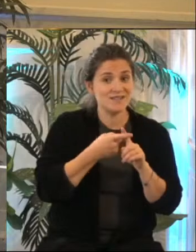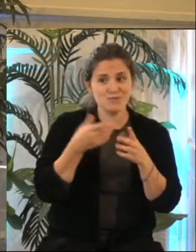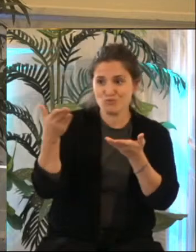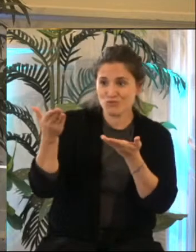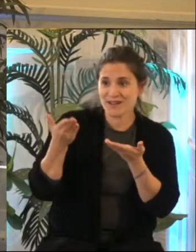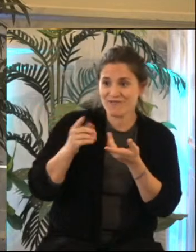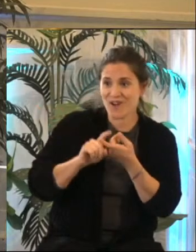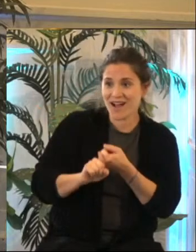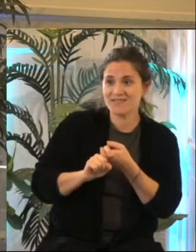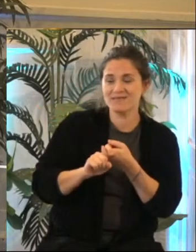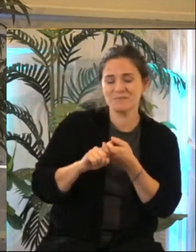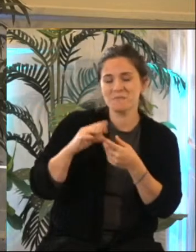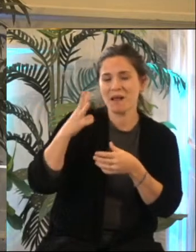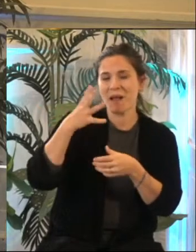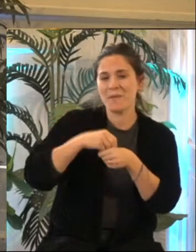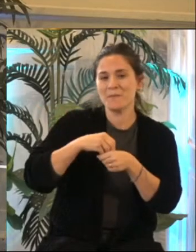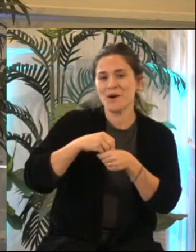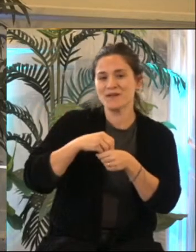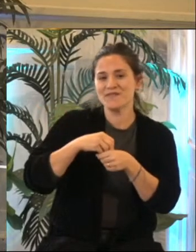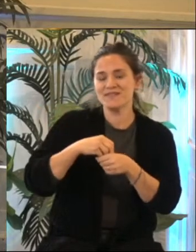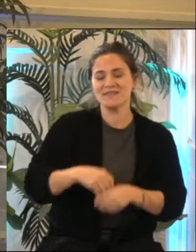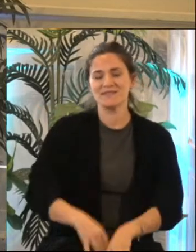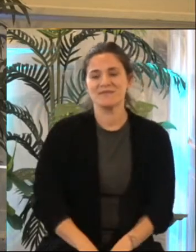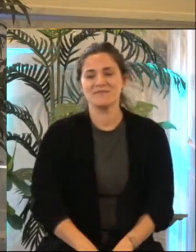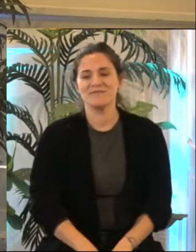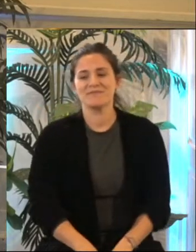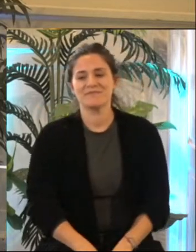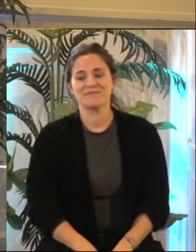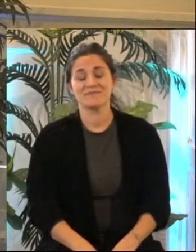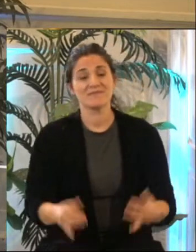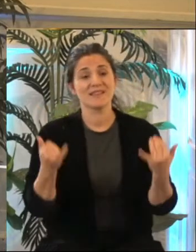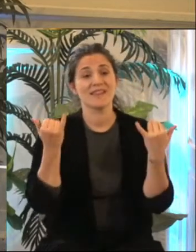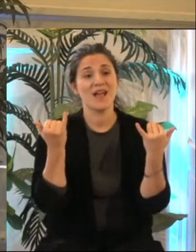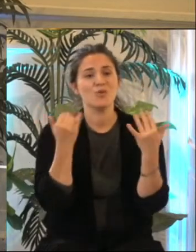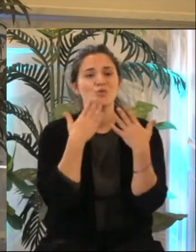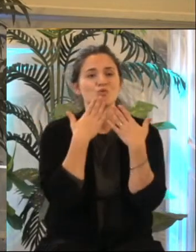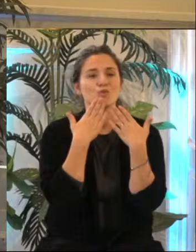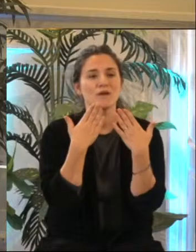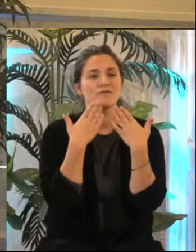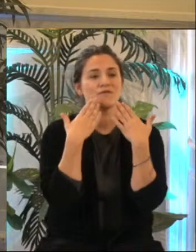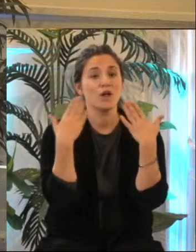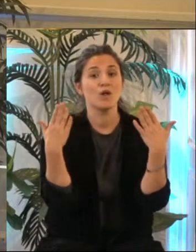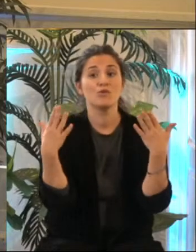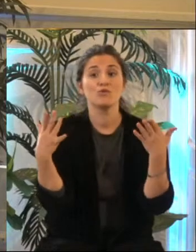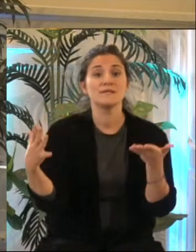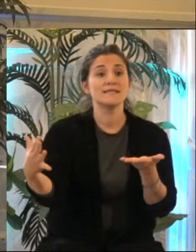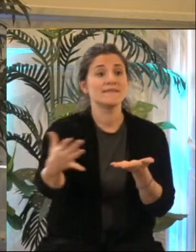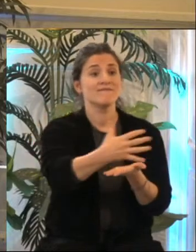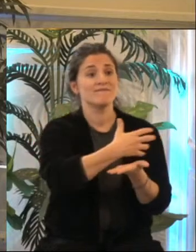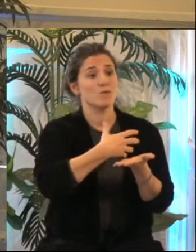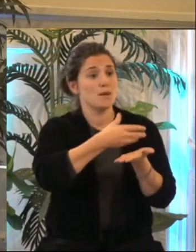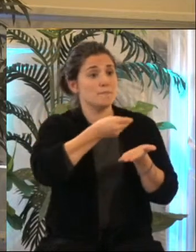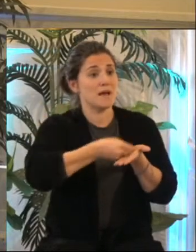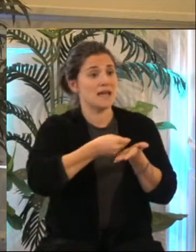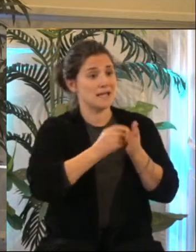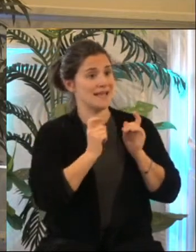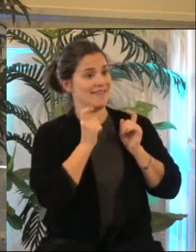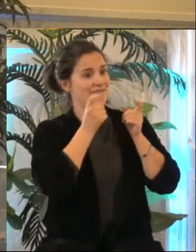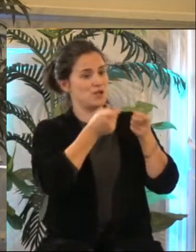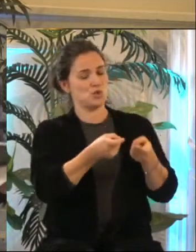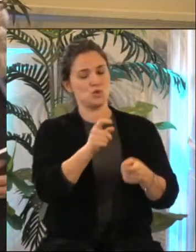be a part of it. We are now so grateful to receive our offering for the Terrence Crutcher